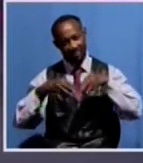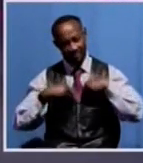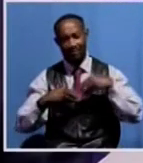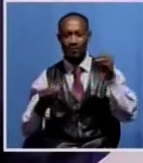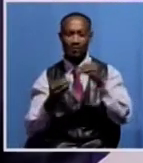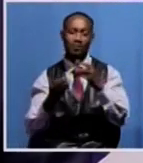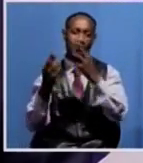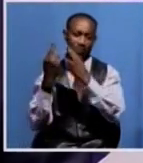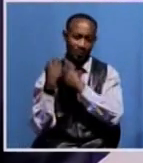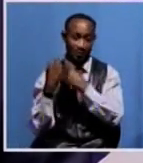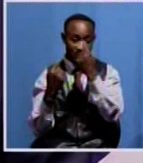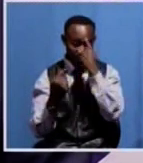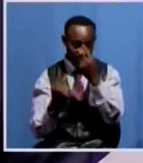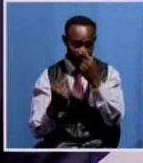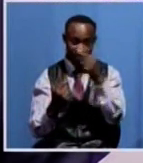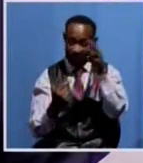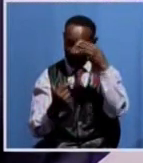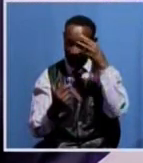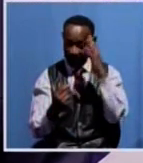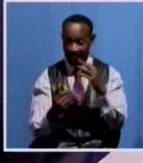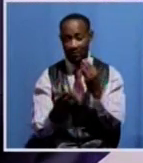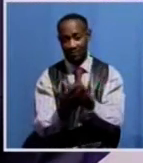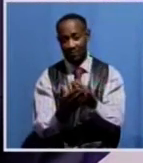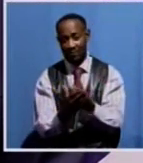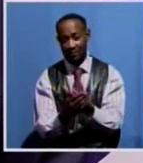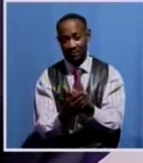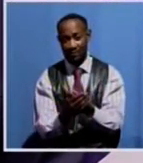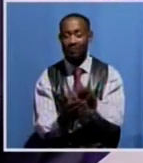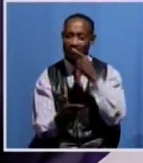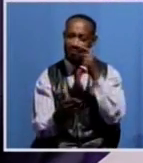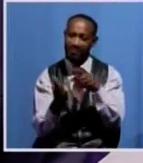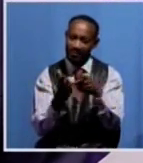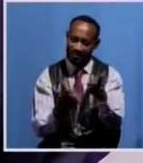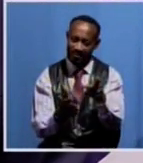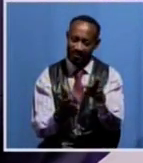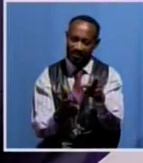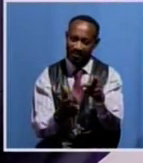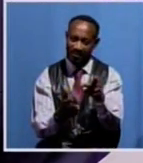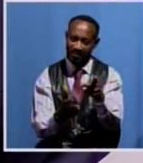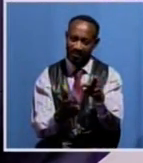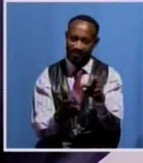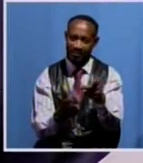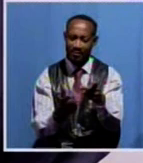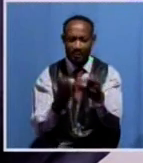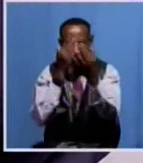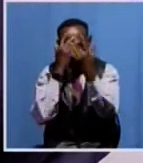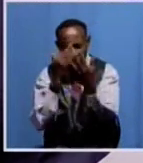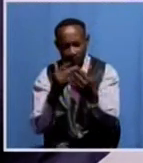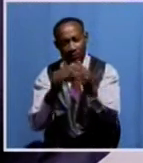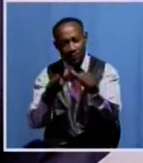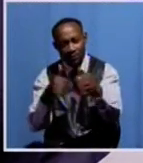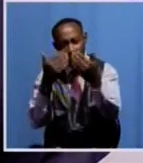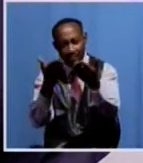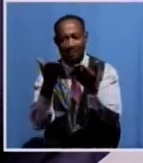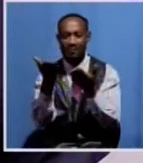that as Minister of Finance, because we owe it to them to pay them what they expect us to pay, because they provided a